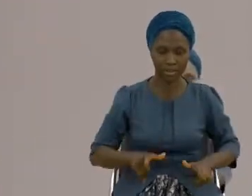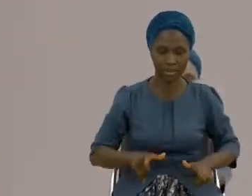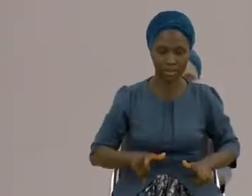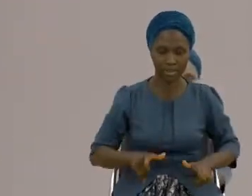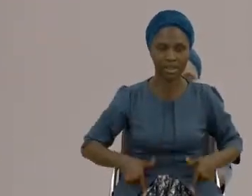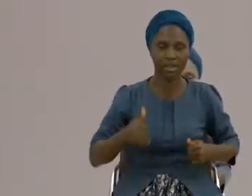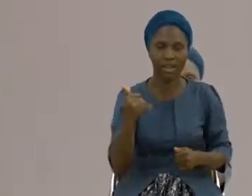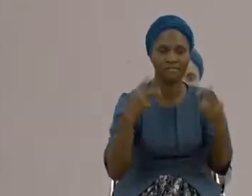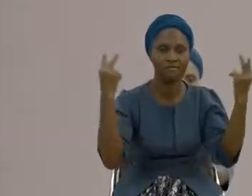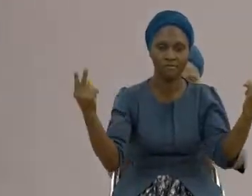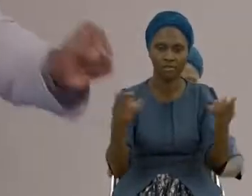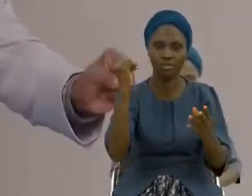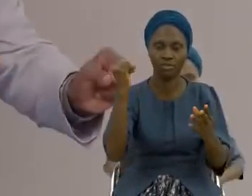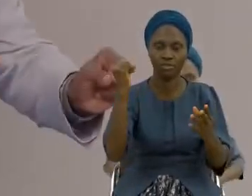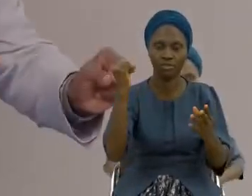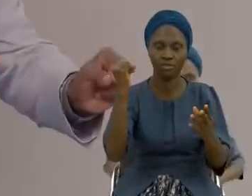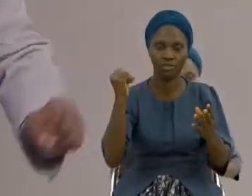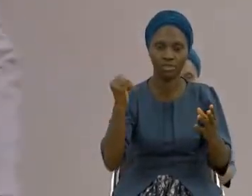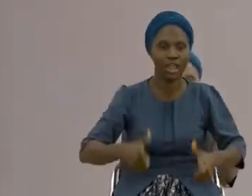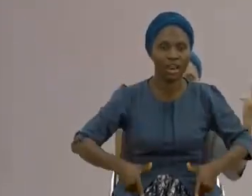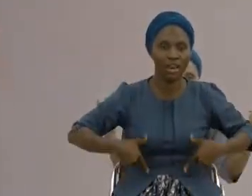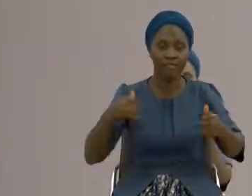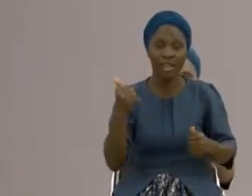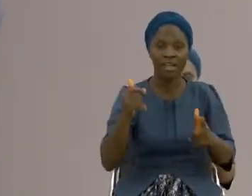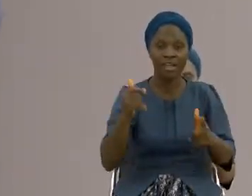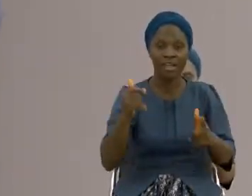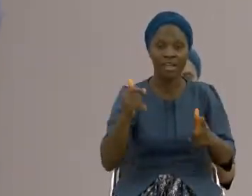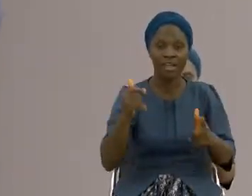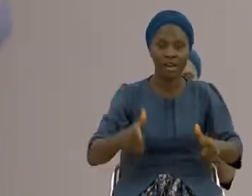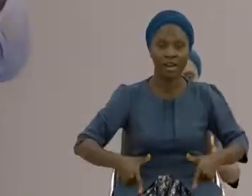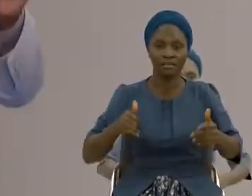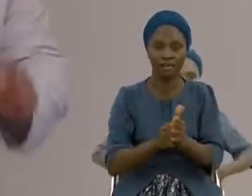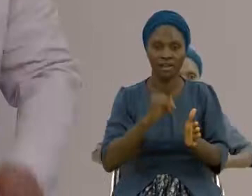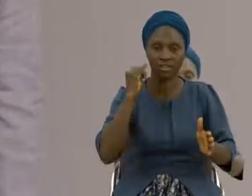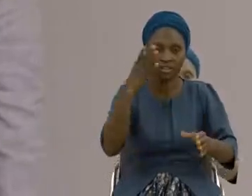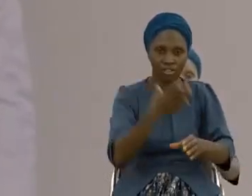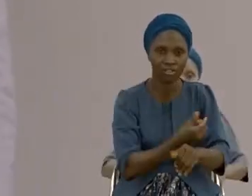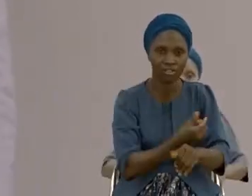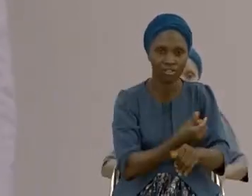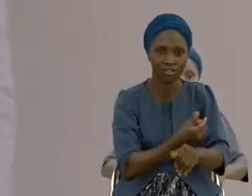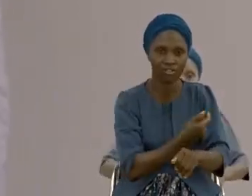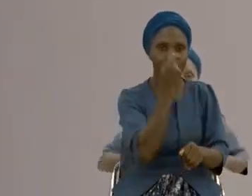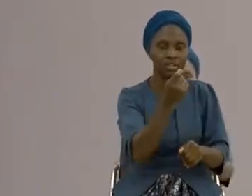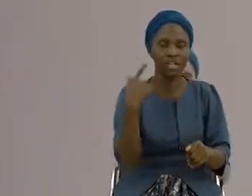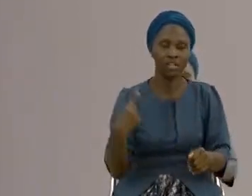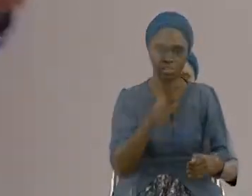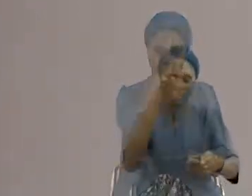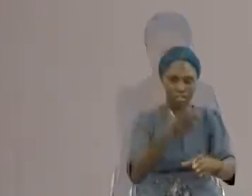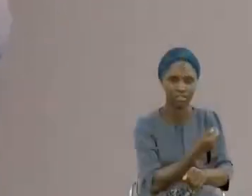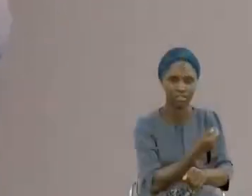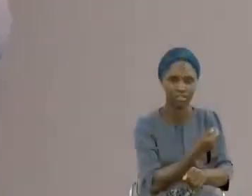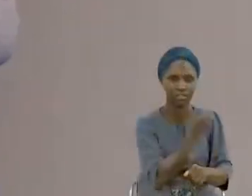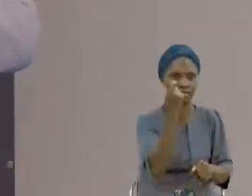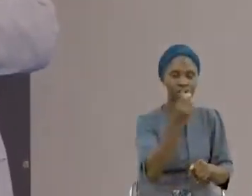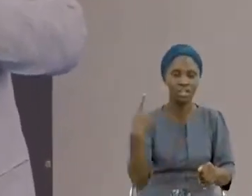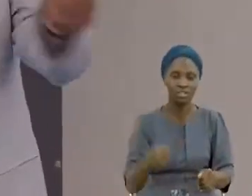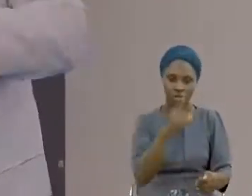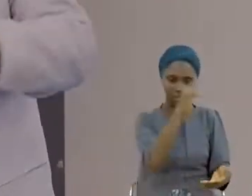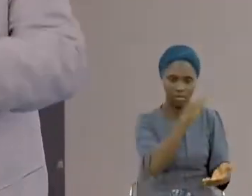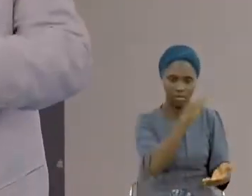triumphant the joy shall live by faith in your family between us man and